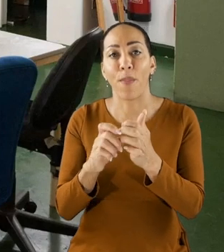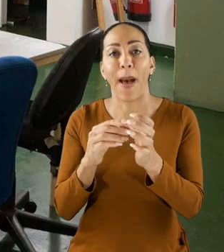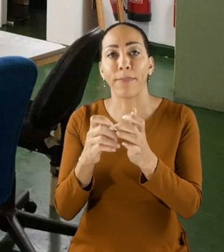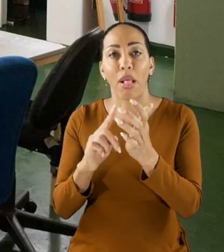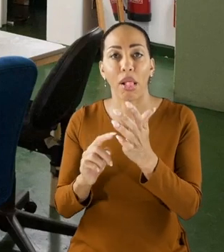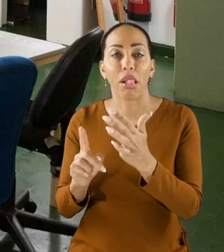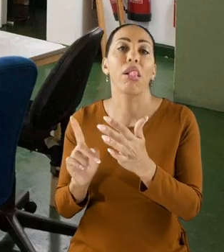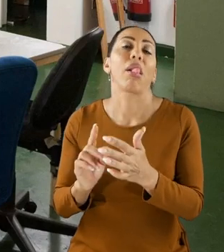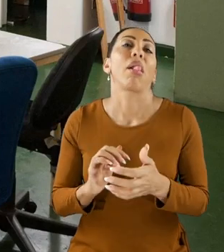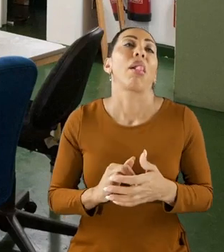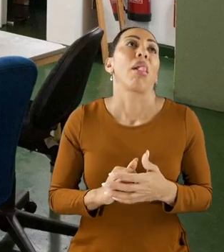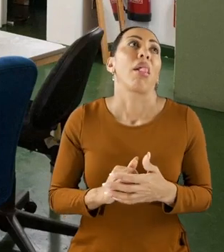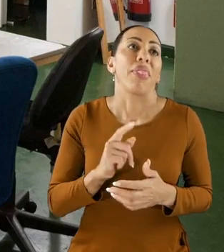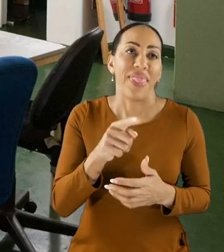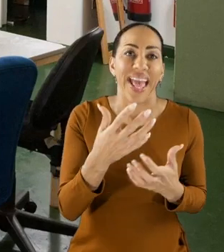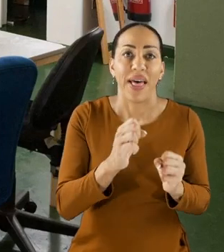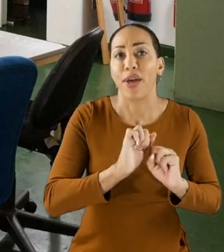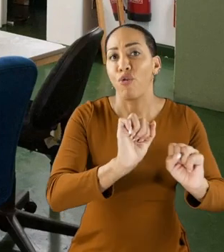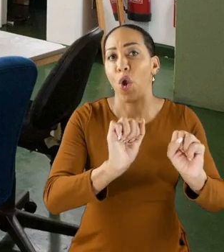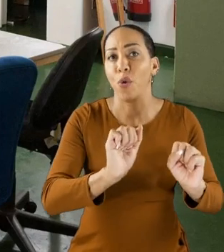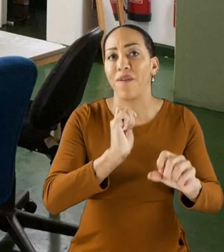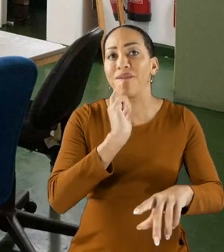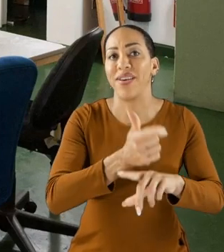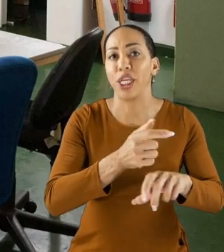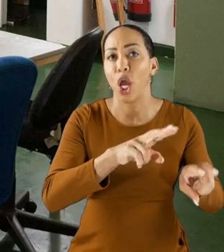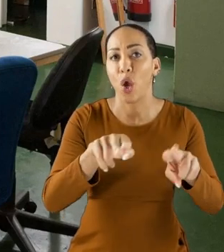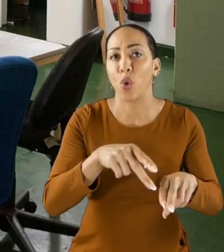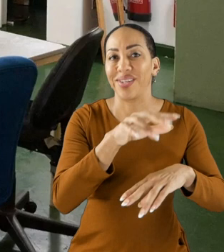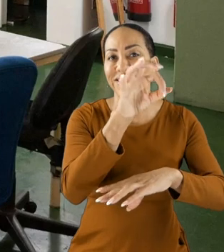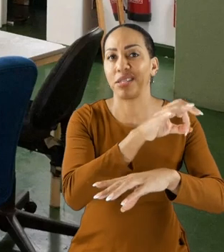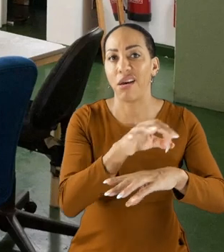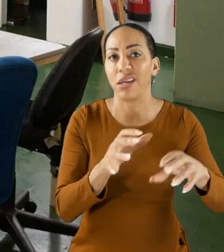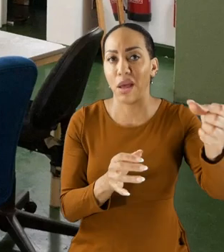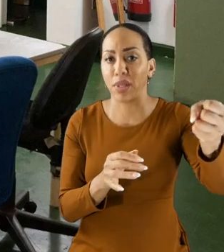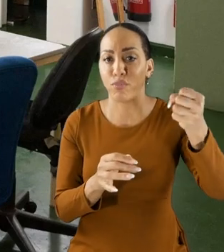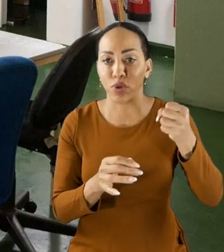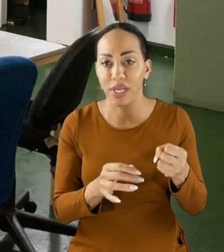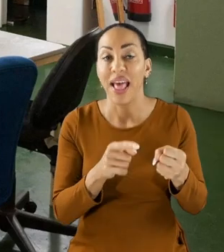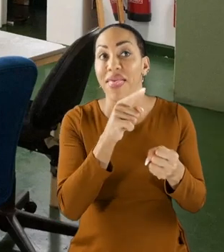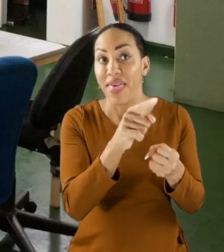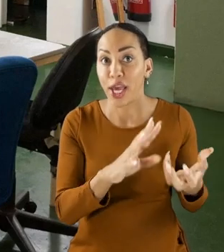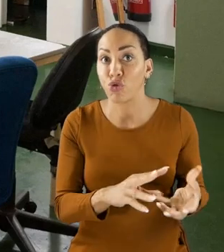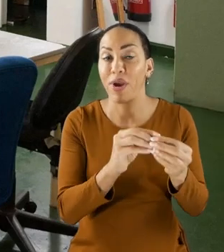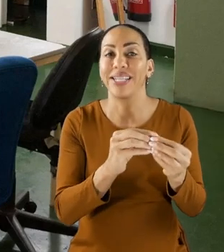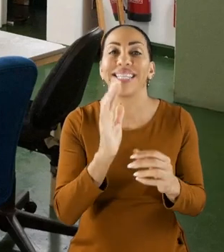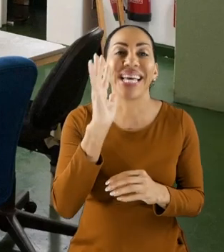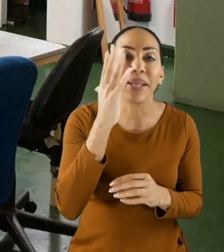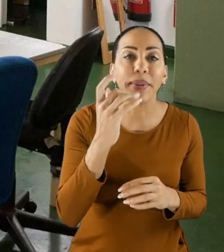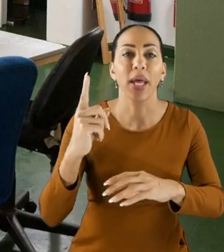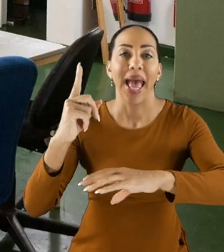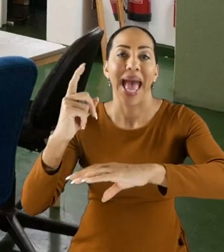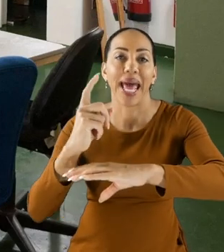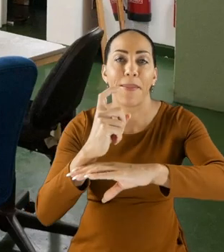the last group we worked with, they had their own video designer they brought on board, and they